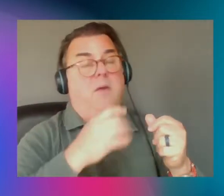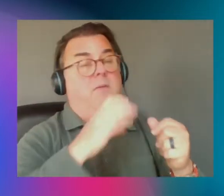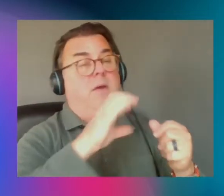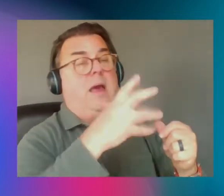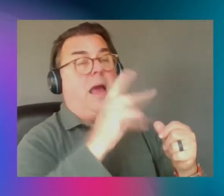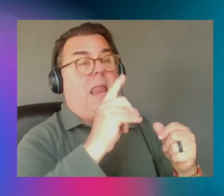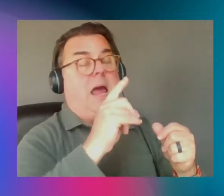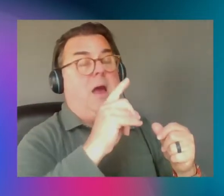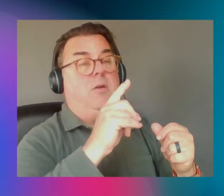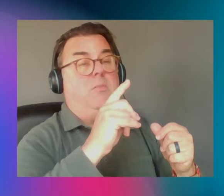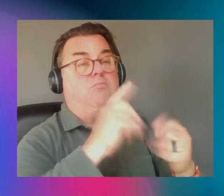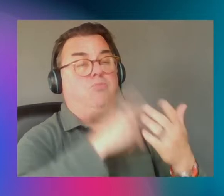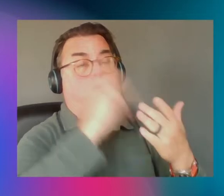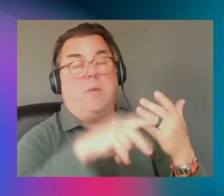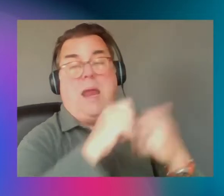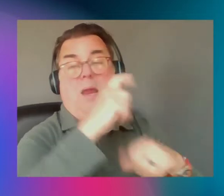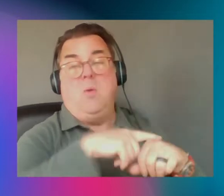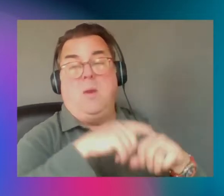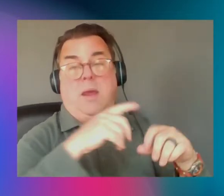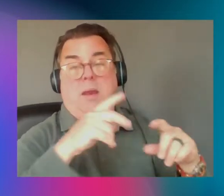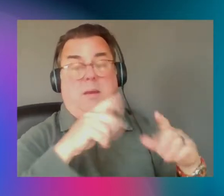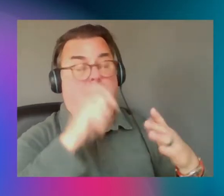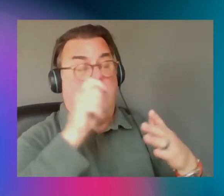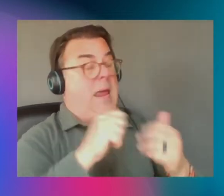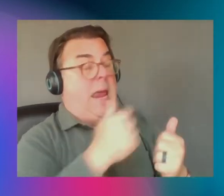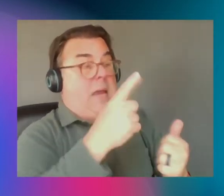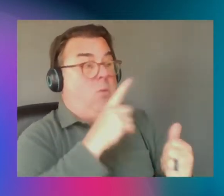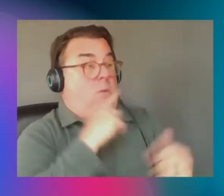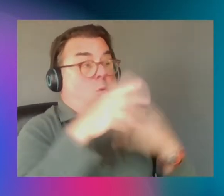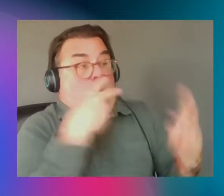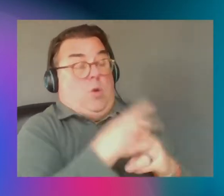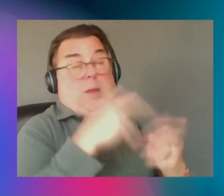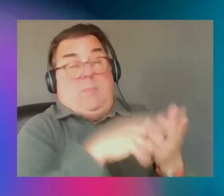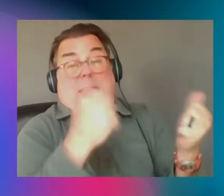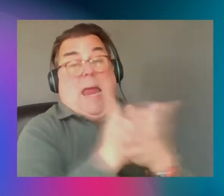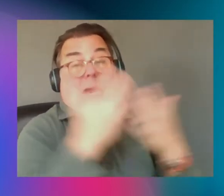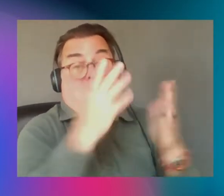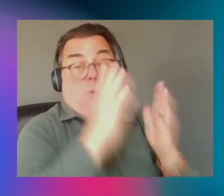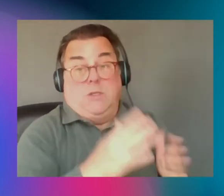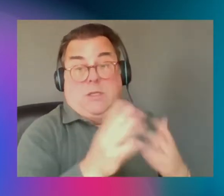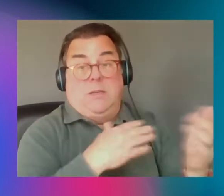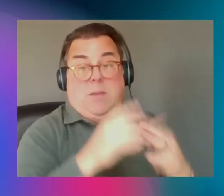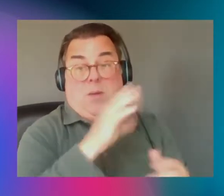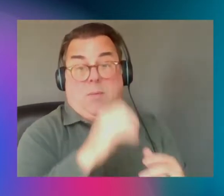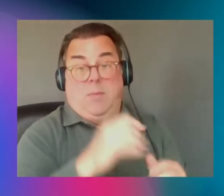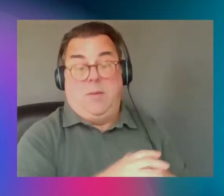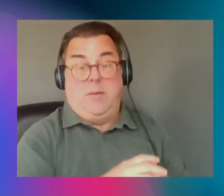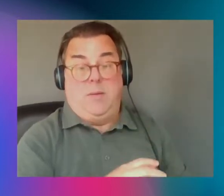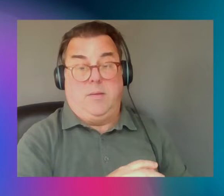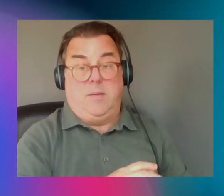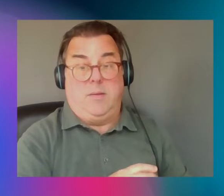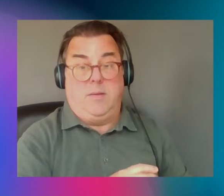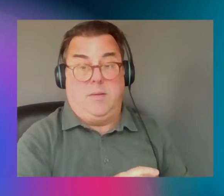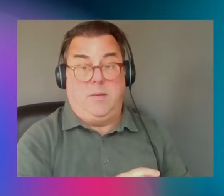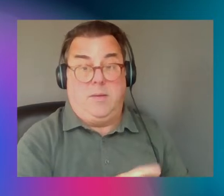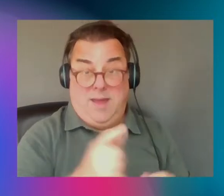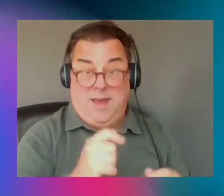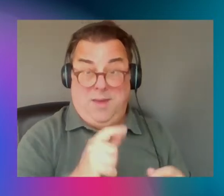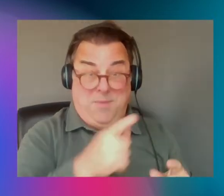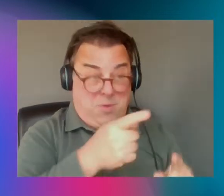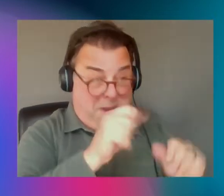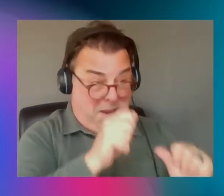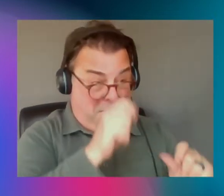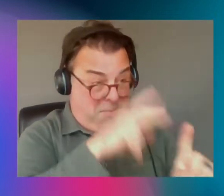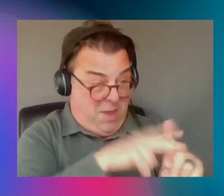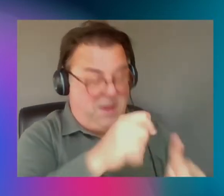Anybody can apply. When I say anybody, it's like literally anybody from any sector. So I can apply. I can apply. You can apply. You send an application.